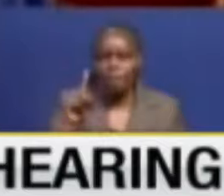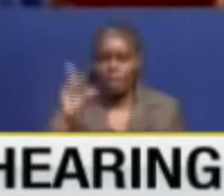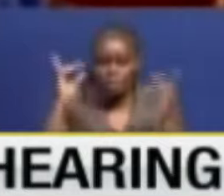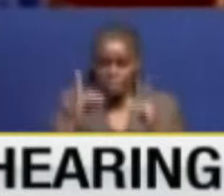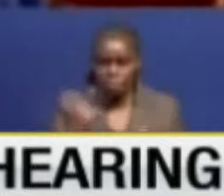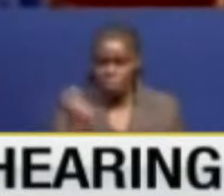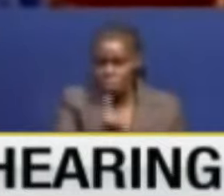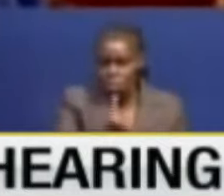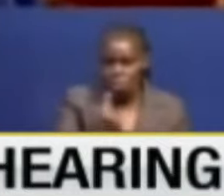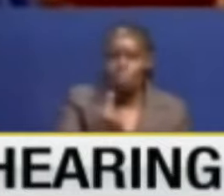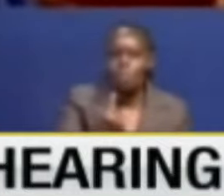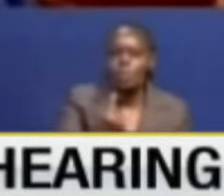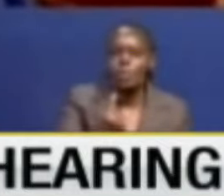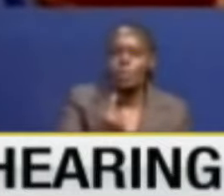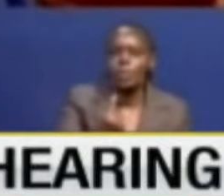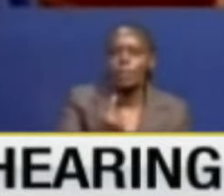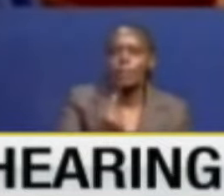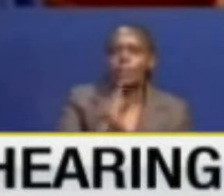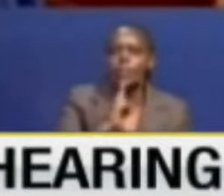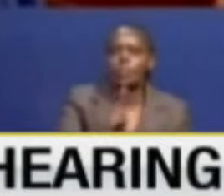at only Kenya shillings